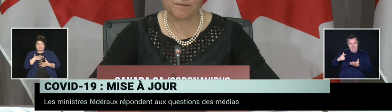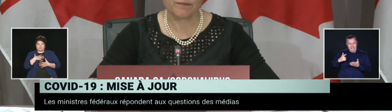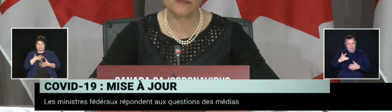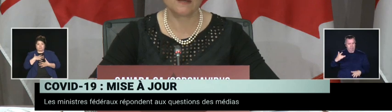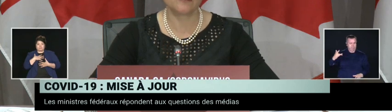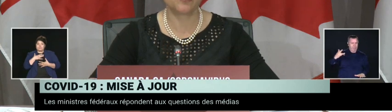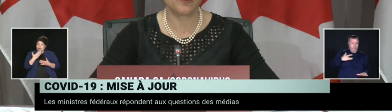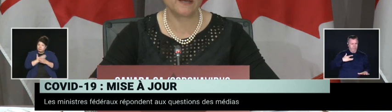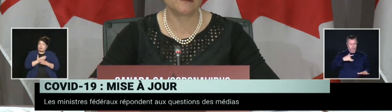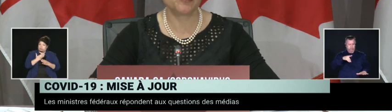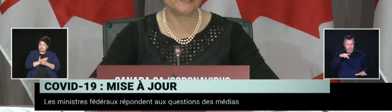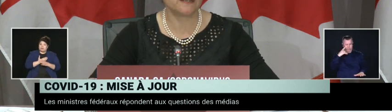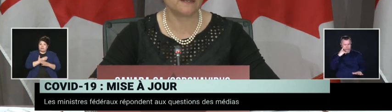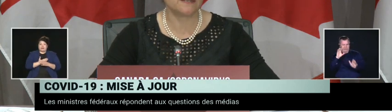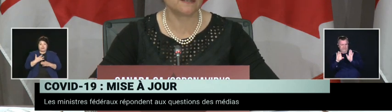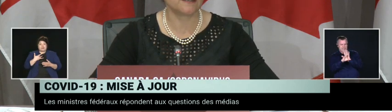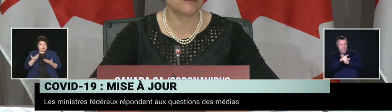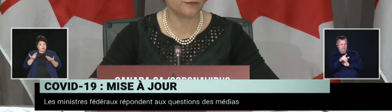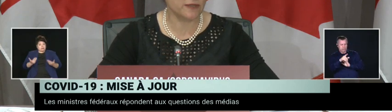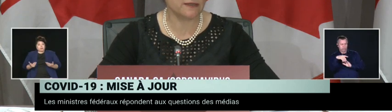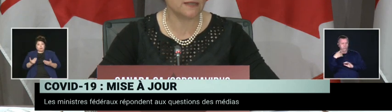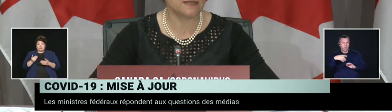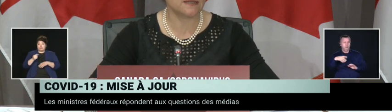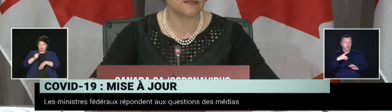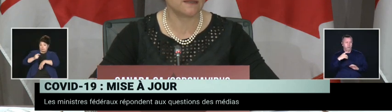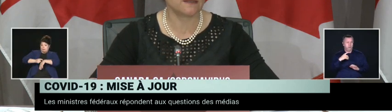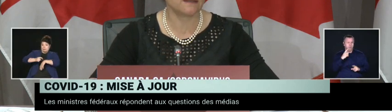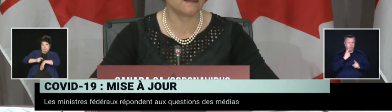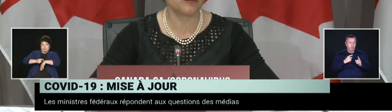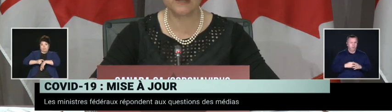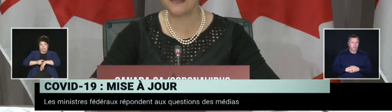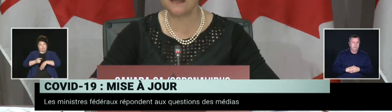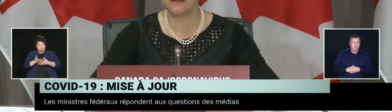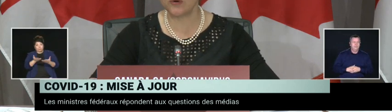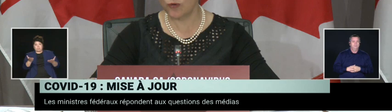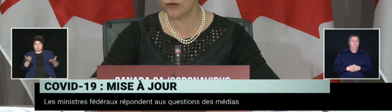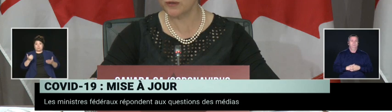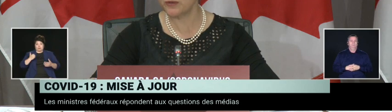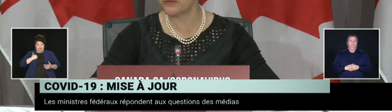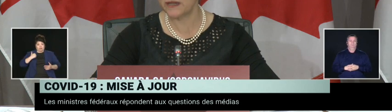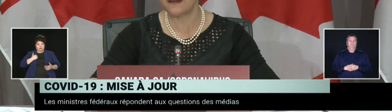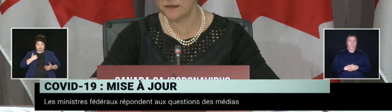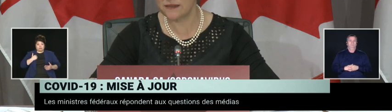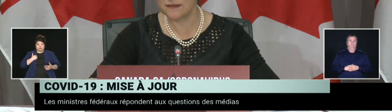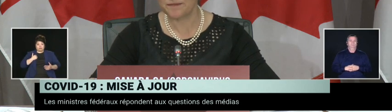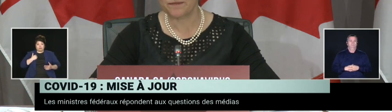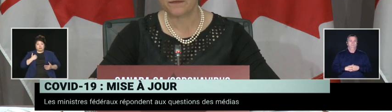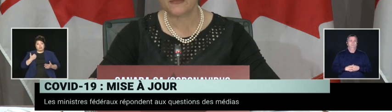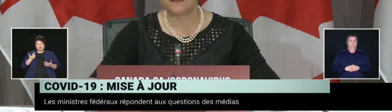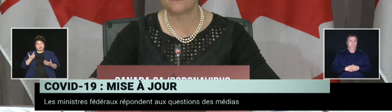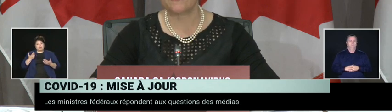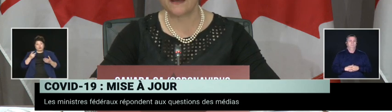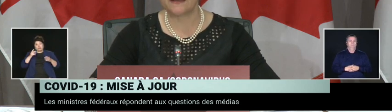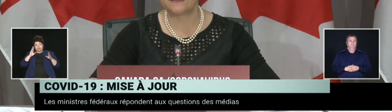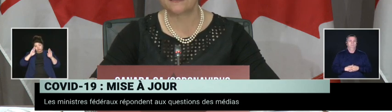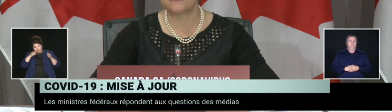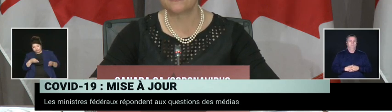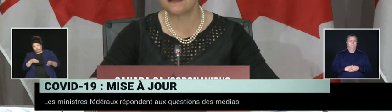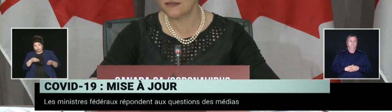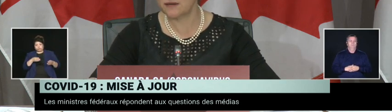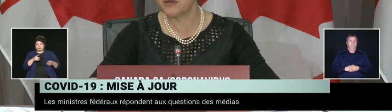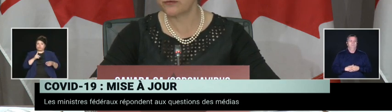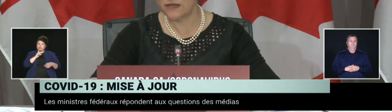country when we need to confront the really horrible reality